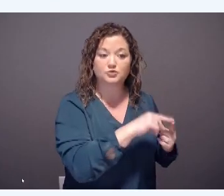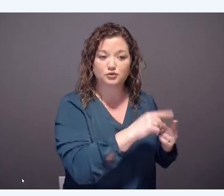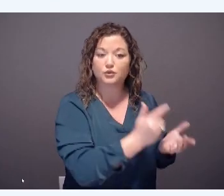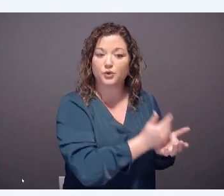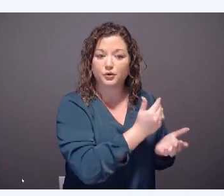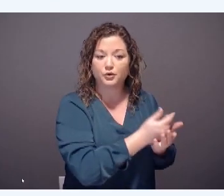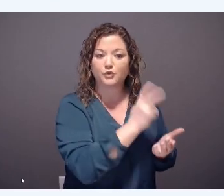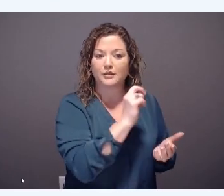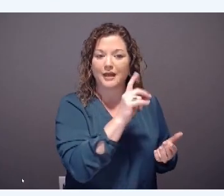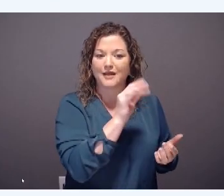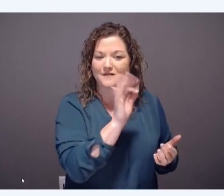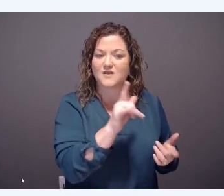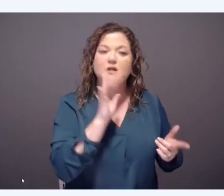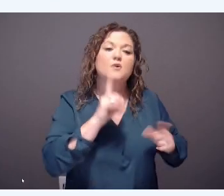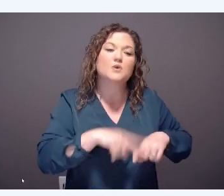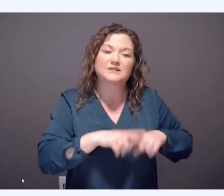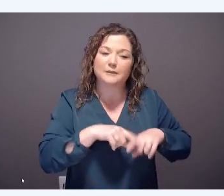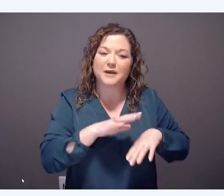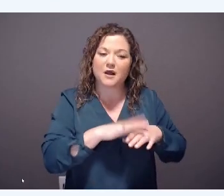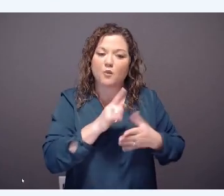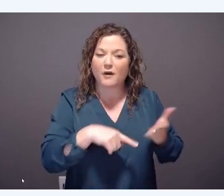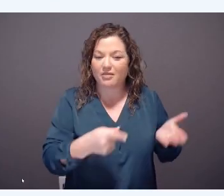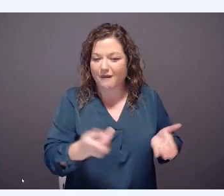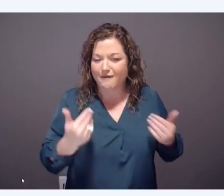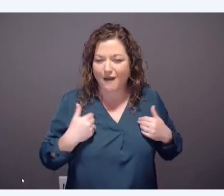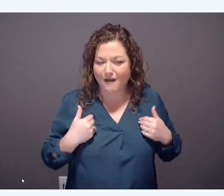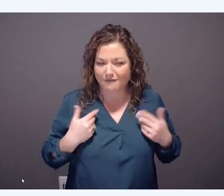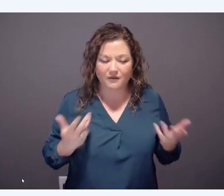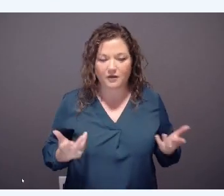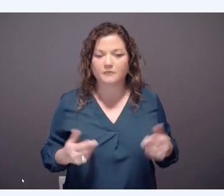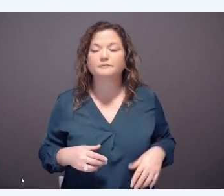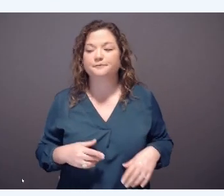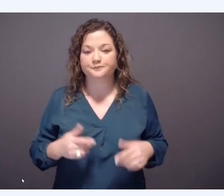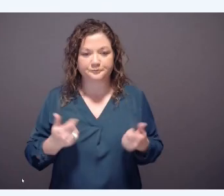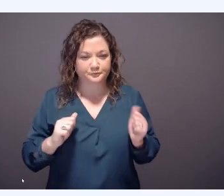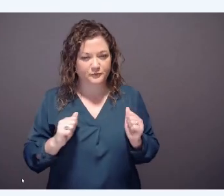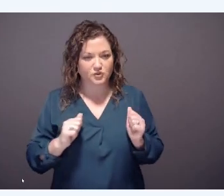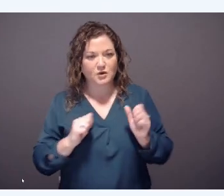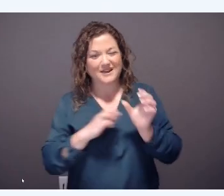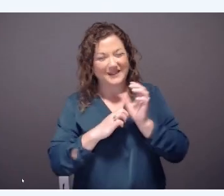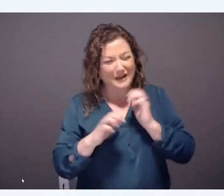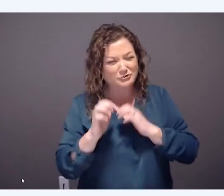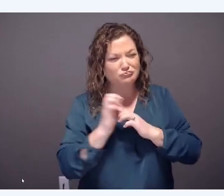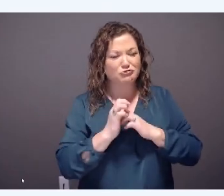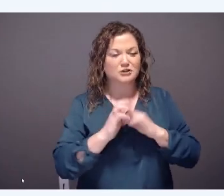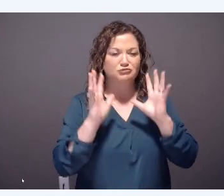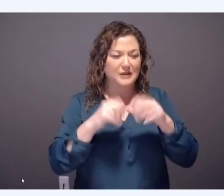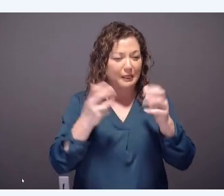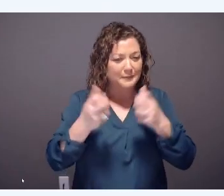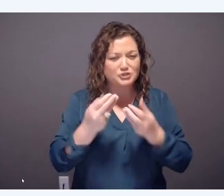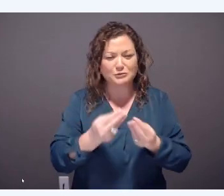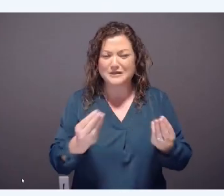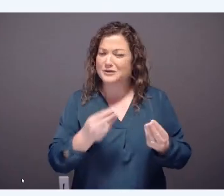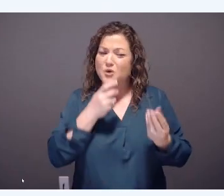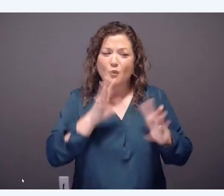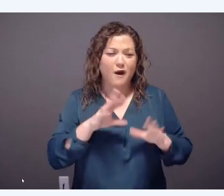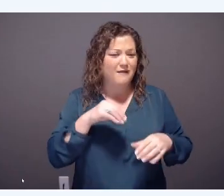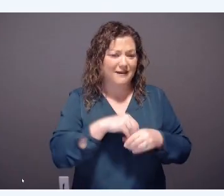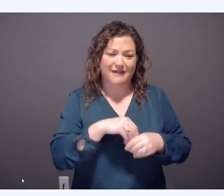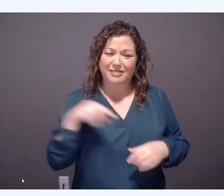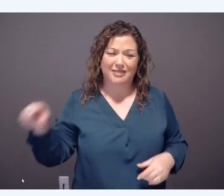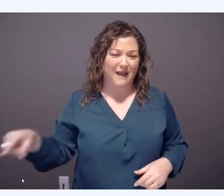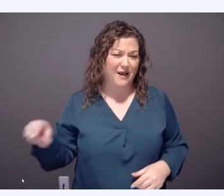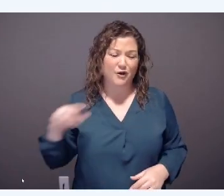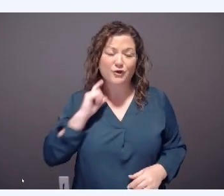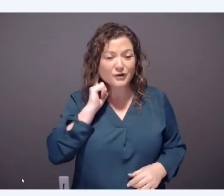have, C&D material, which we're pretty much trying to keep construction and demolition material out of the transfer station, especially during the initial opening, and then